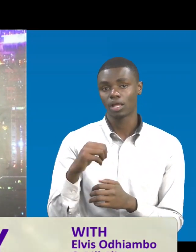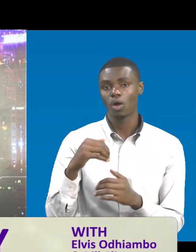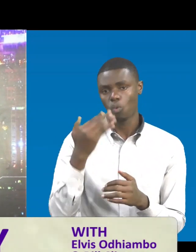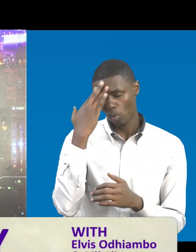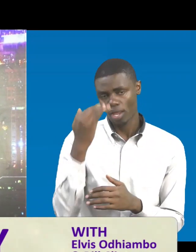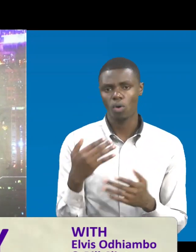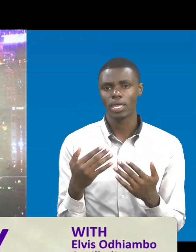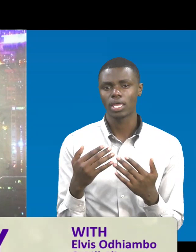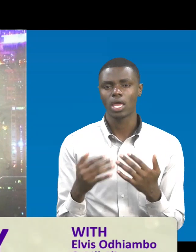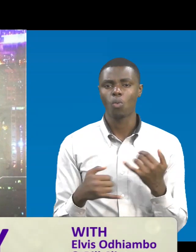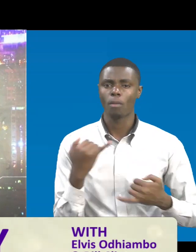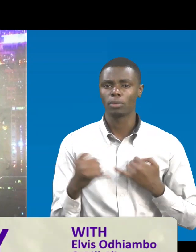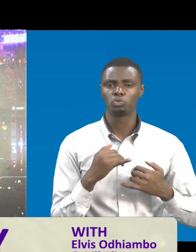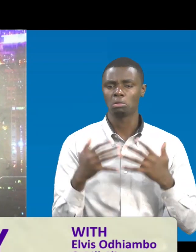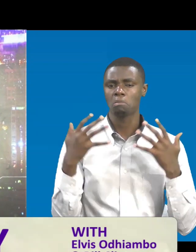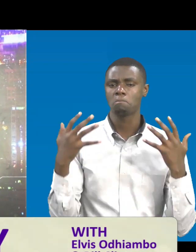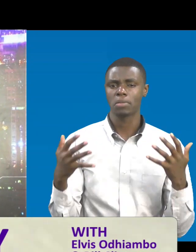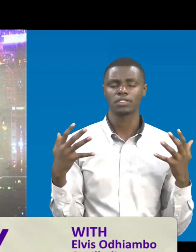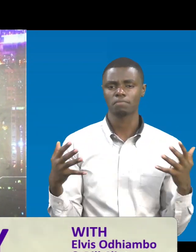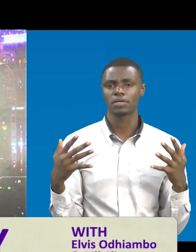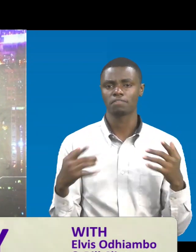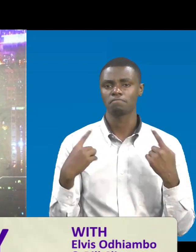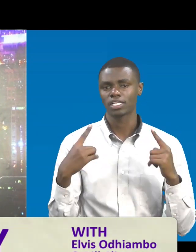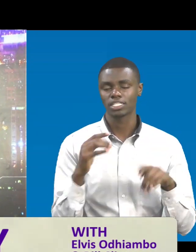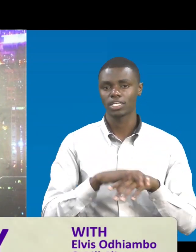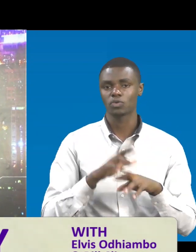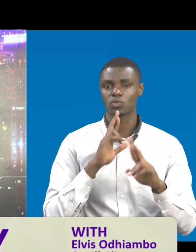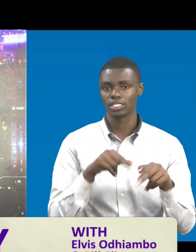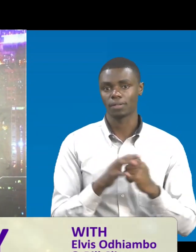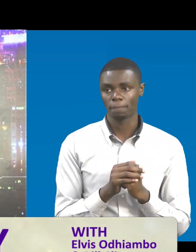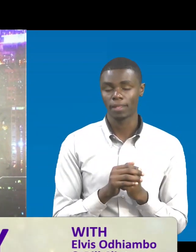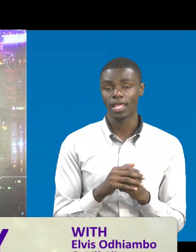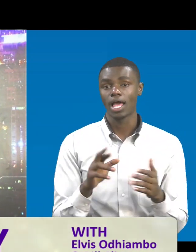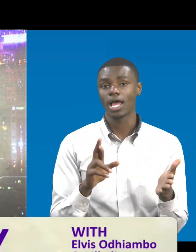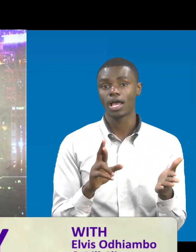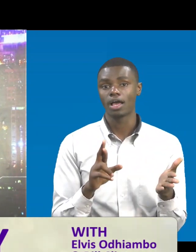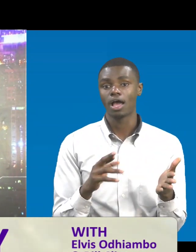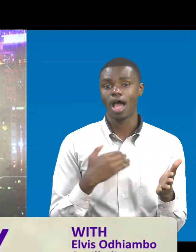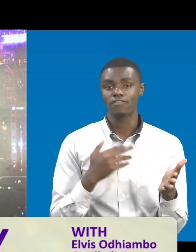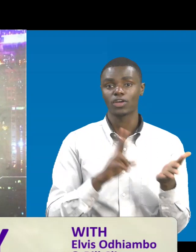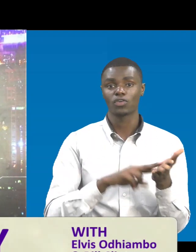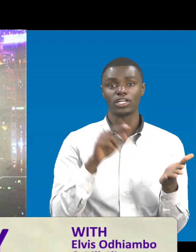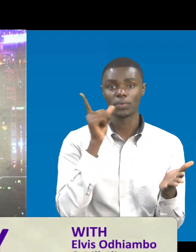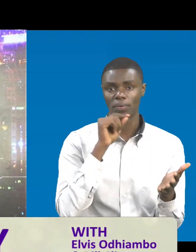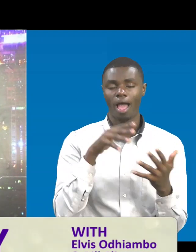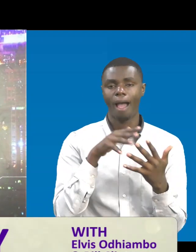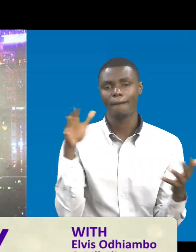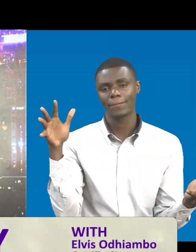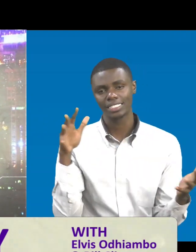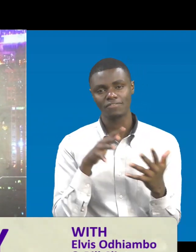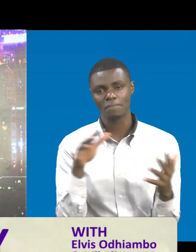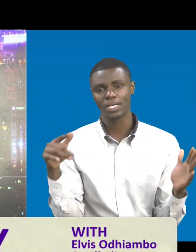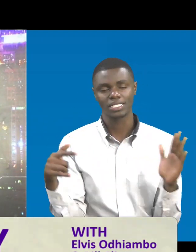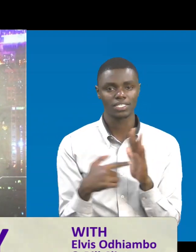massive success and good results since the league started. Match day 10, then you can record. They've already recorded a